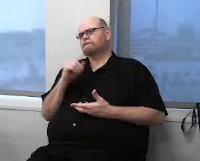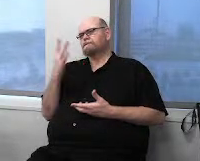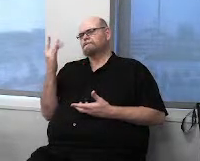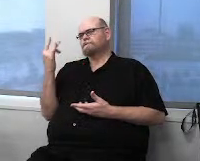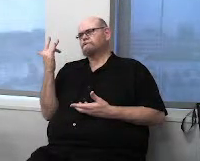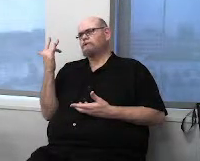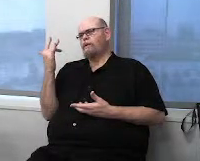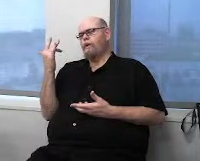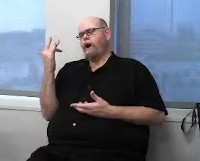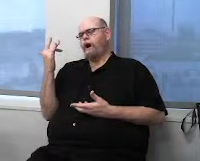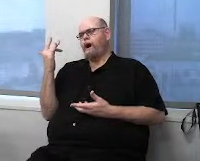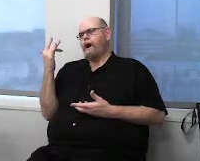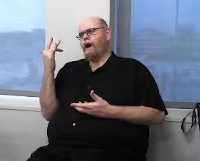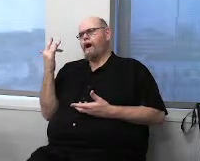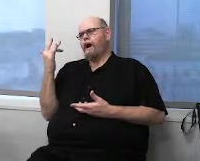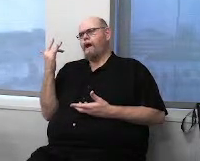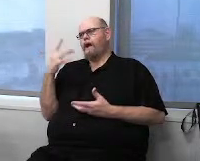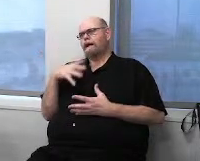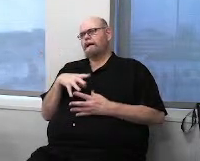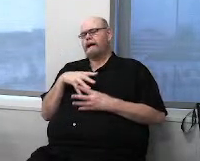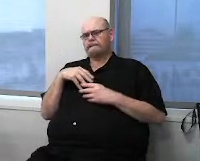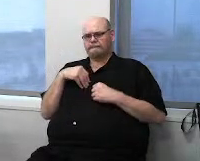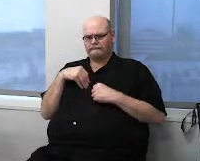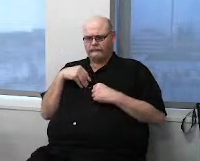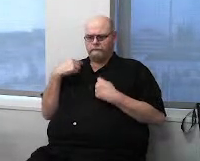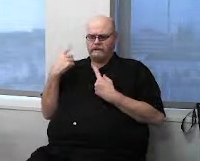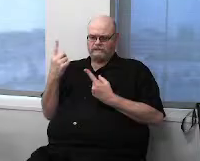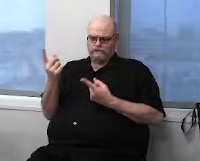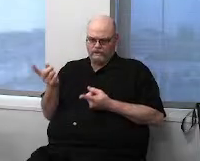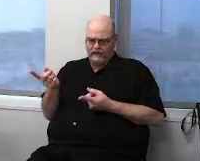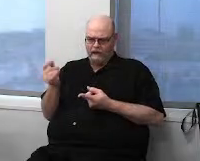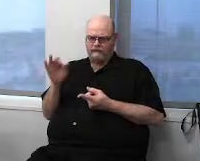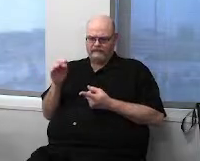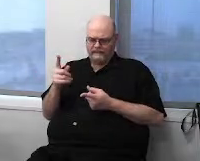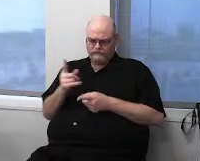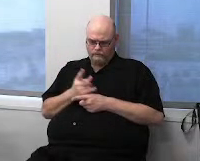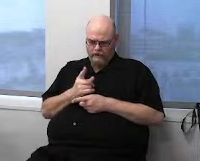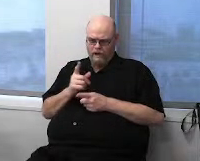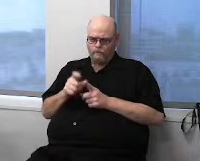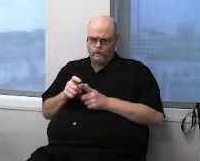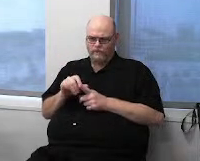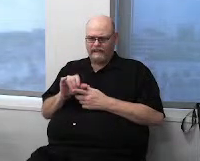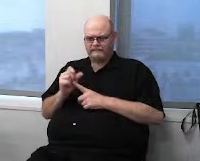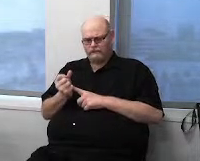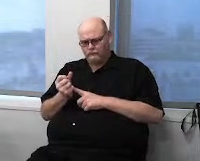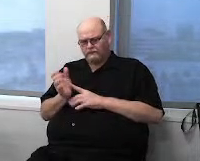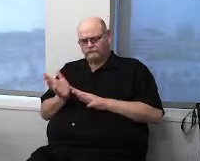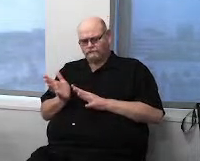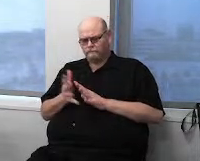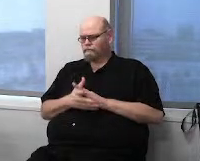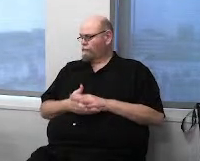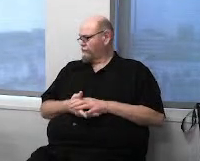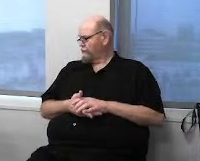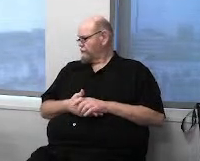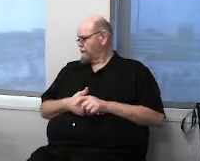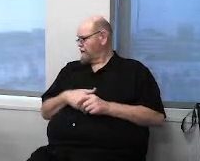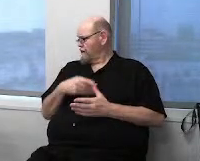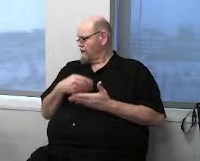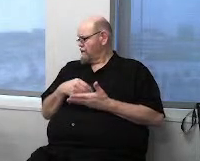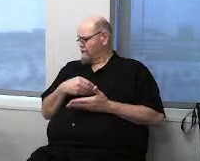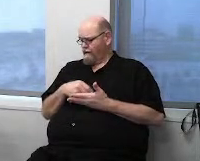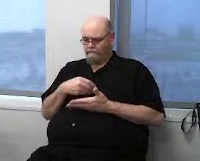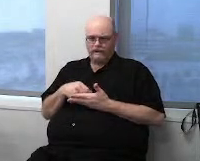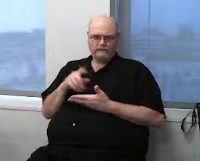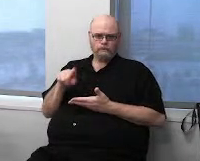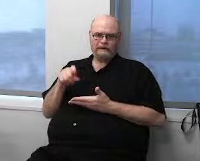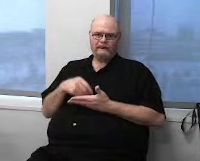about why you have been accepting up till now, if that's the right word, the situation. It's a